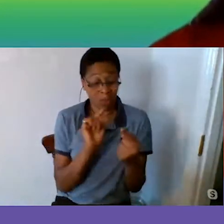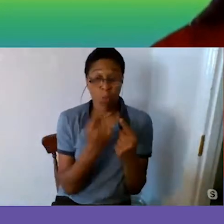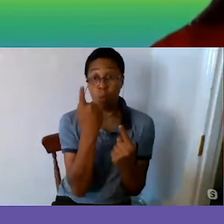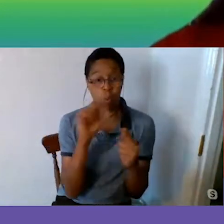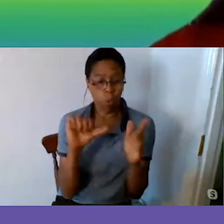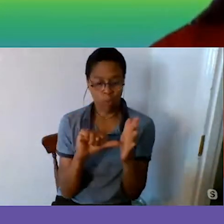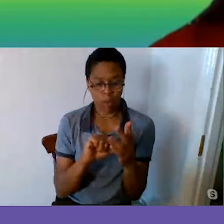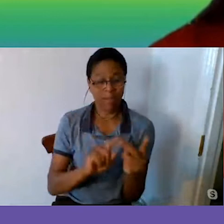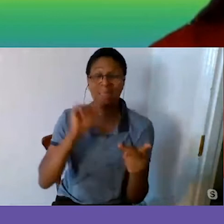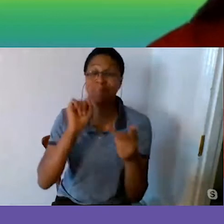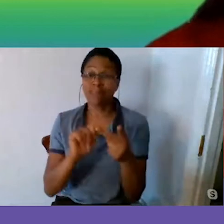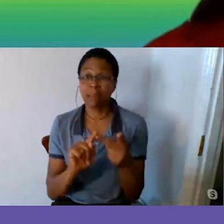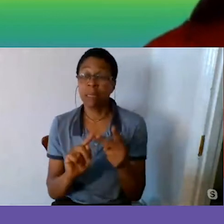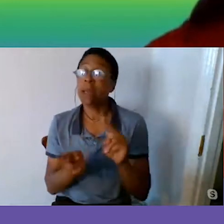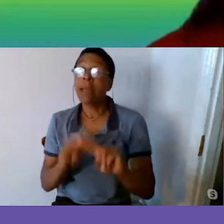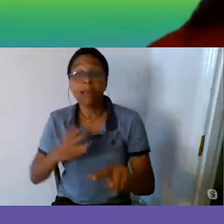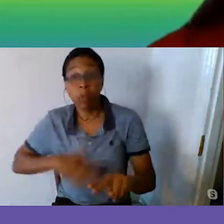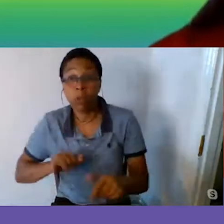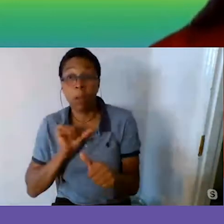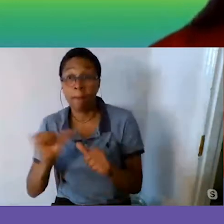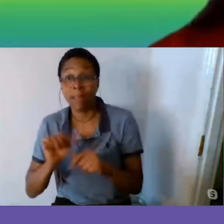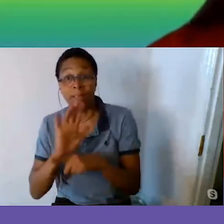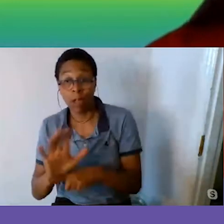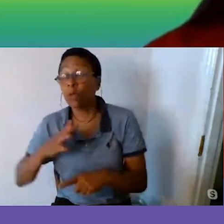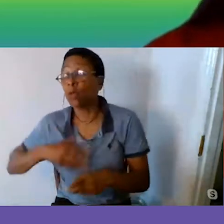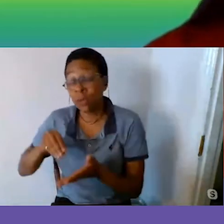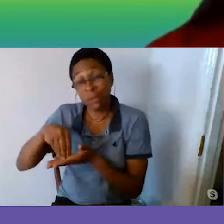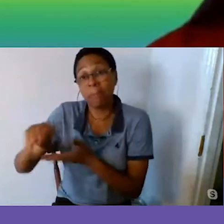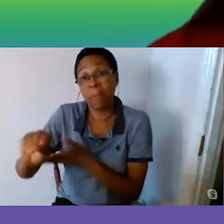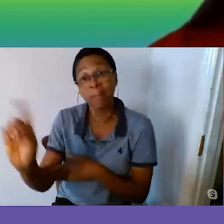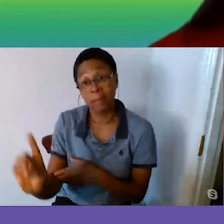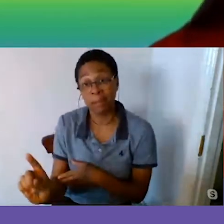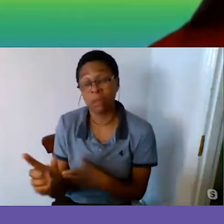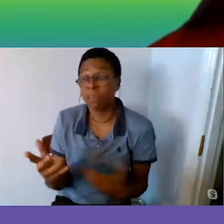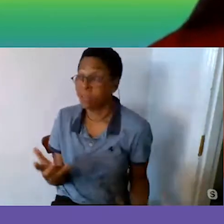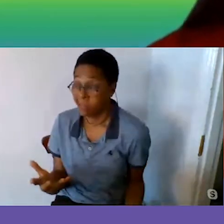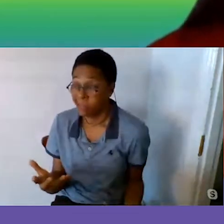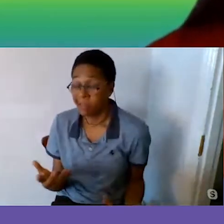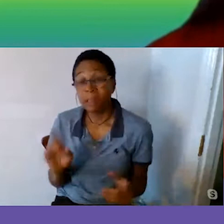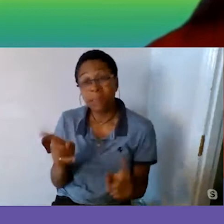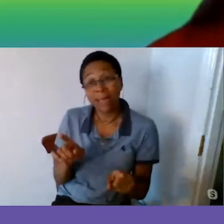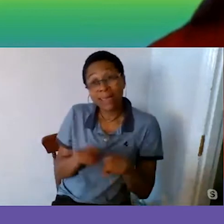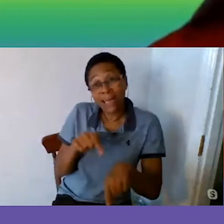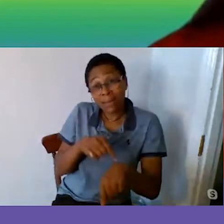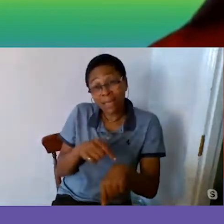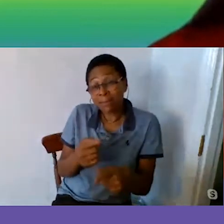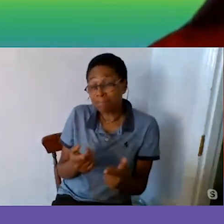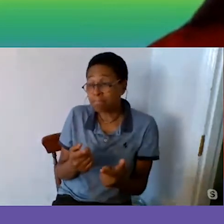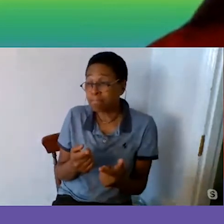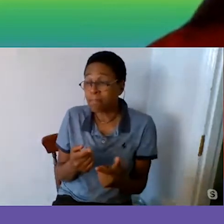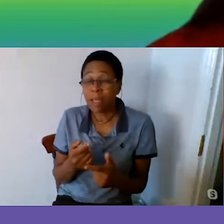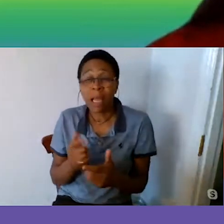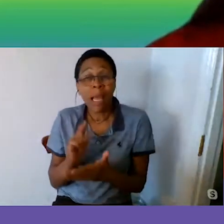by their first film and they actually have money to make a second film. Equally, at the moment, frequently lesbian, bisexual, queer women's films don't